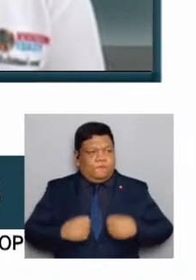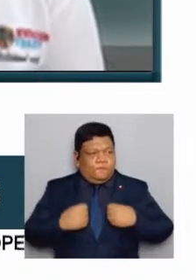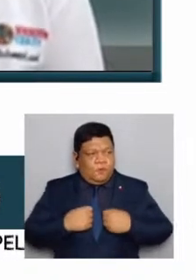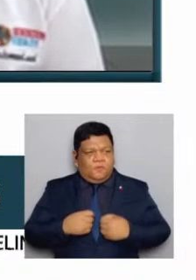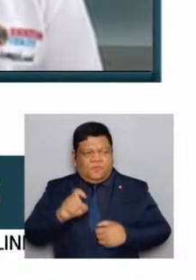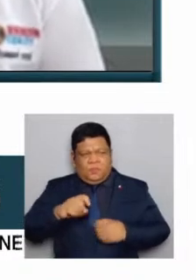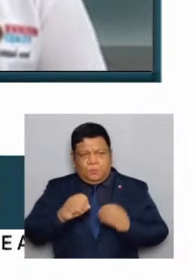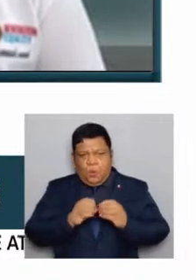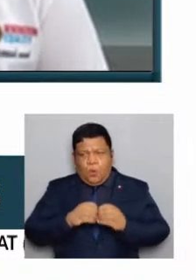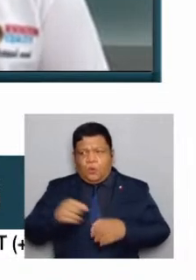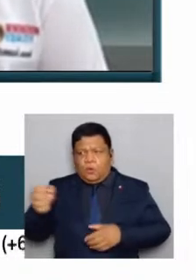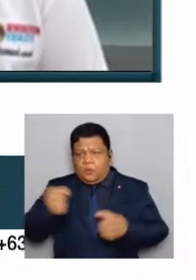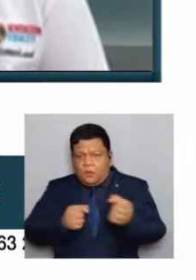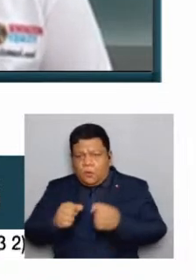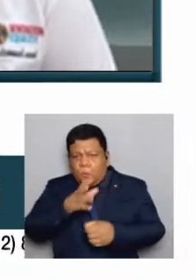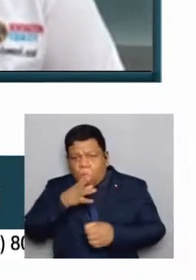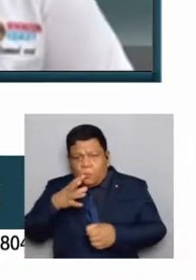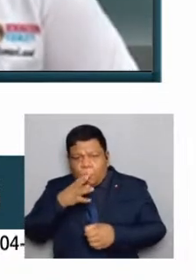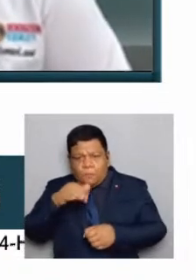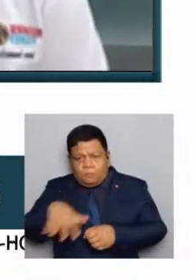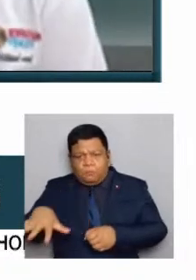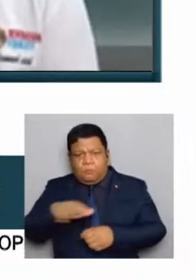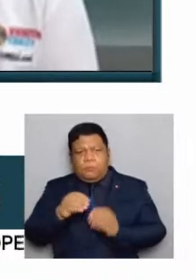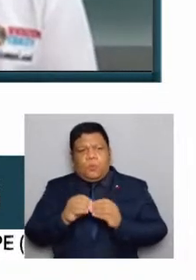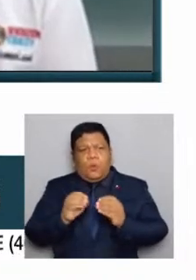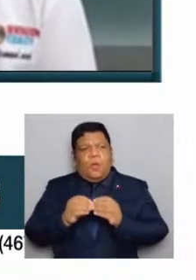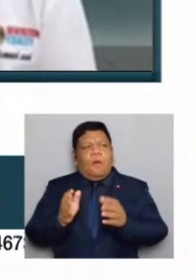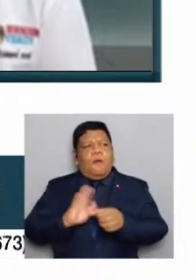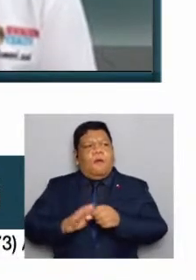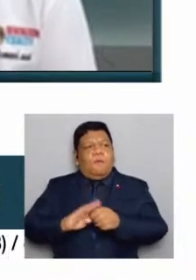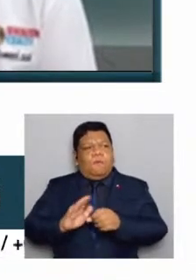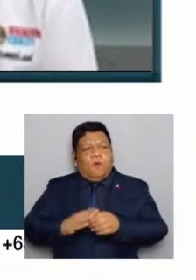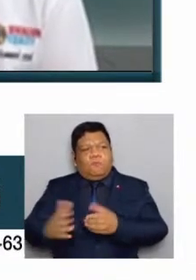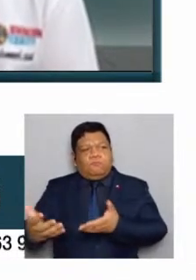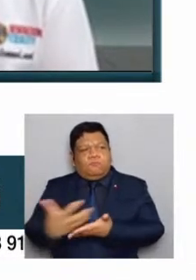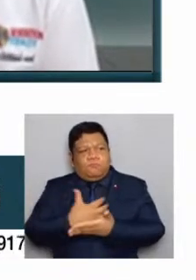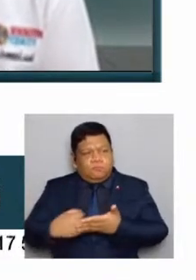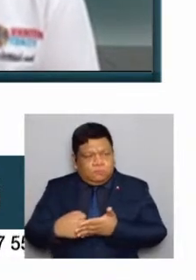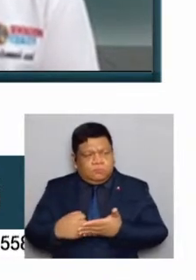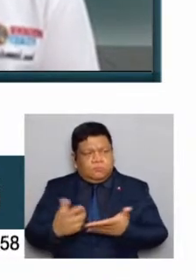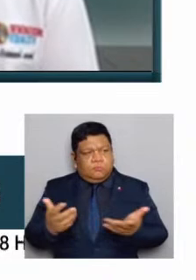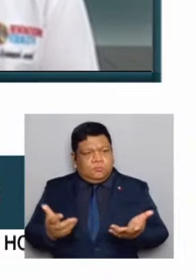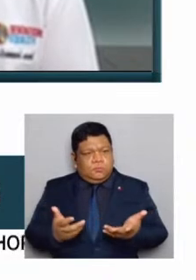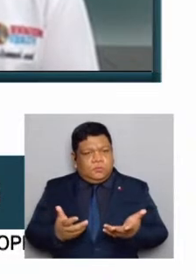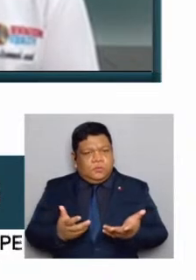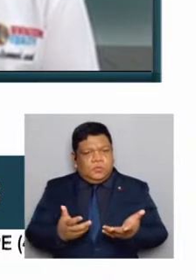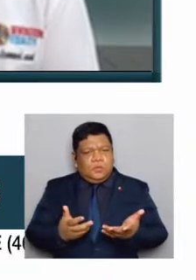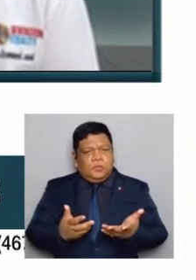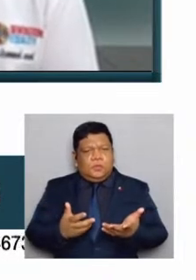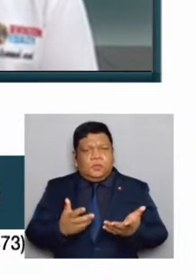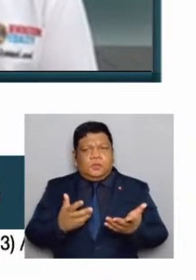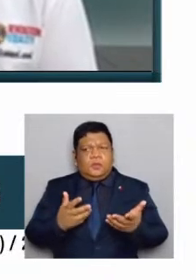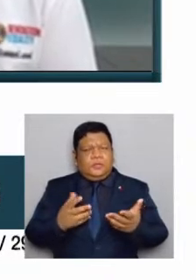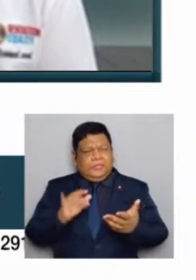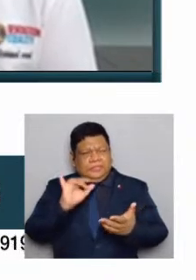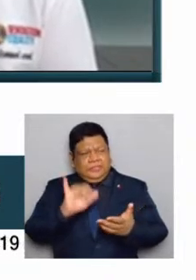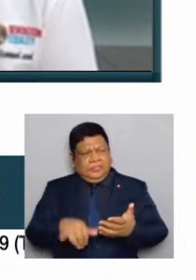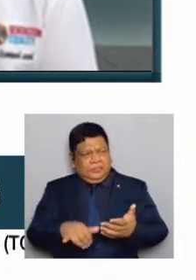in the farmlands and make sure that they have bountiful harvests. And that should